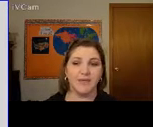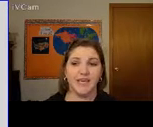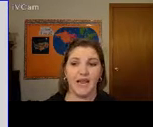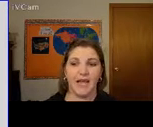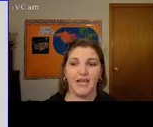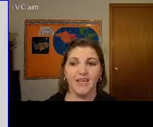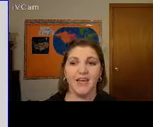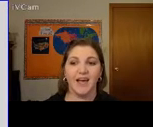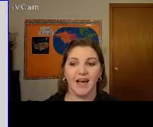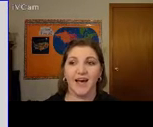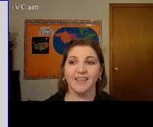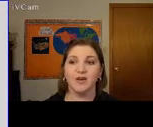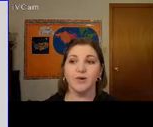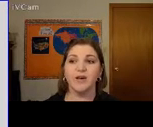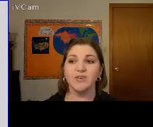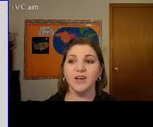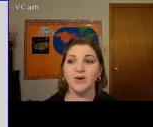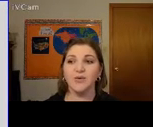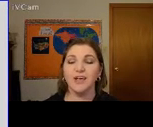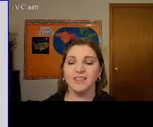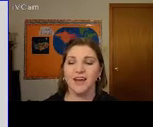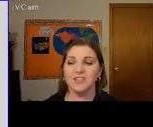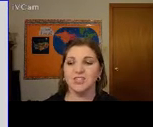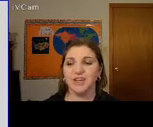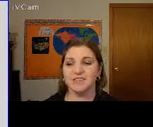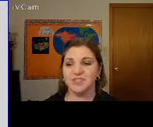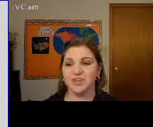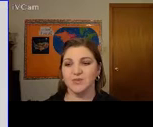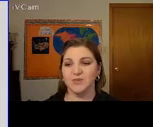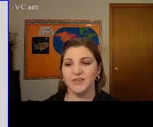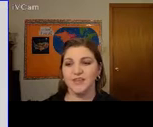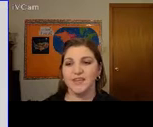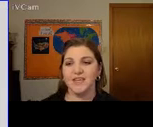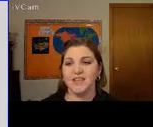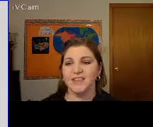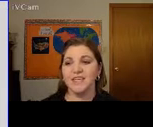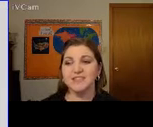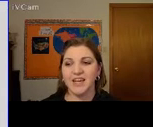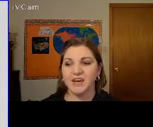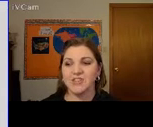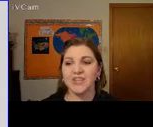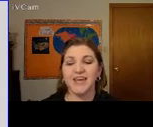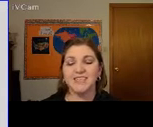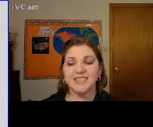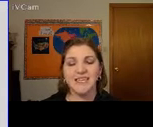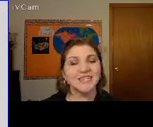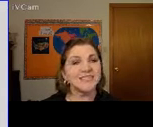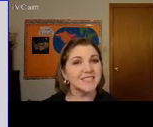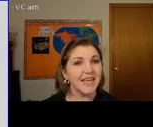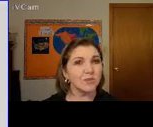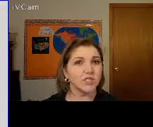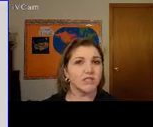in the beginning. I think we all know that's Chester. This character liked to